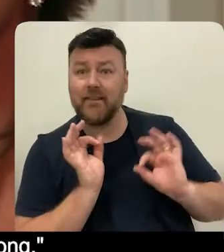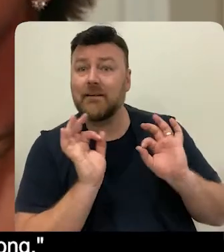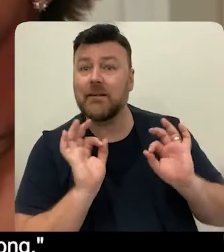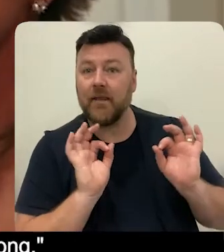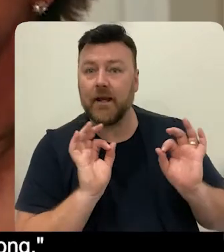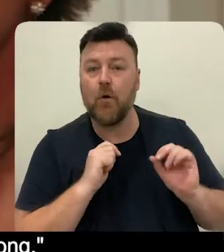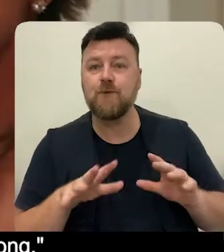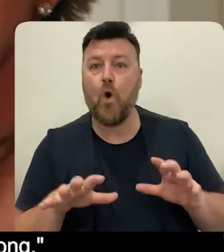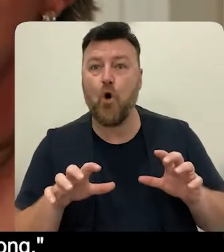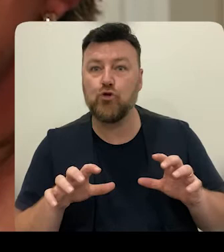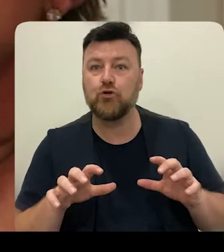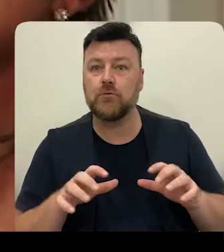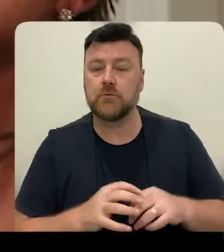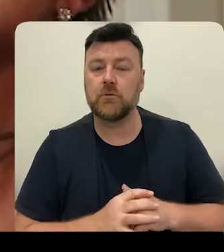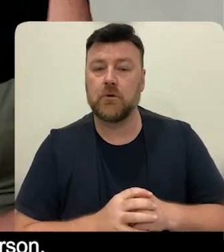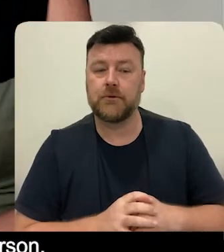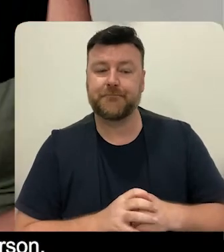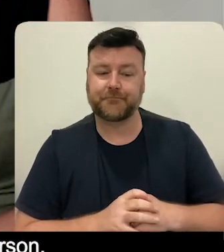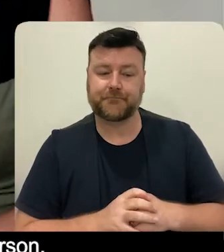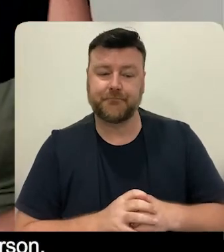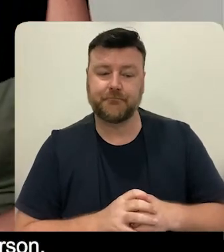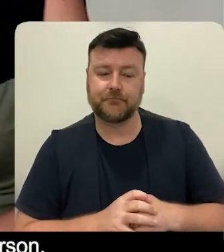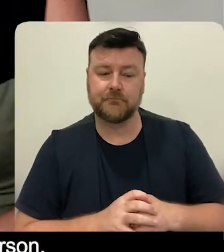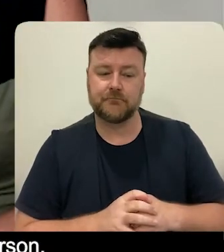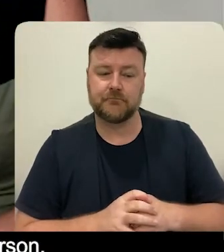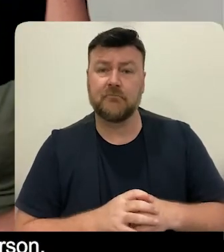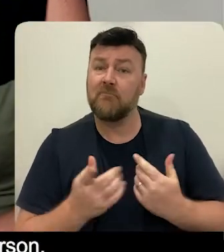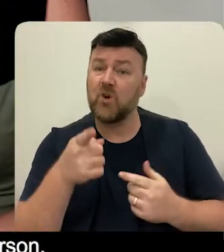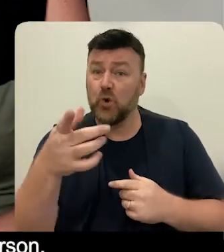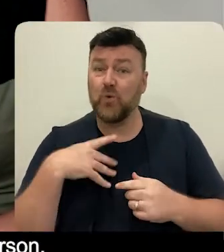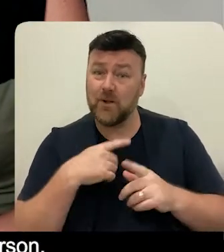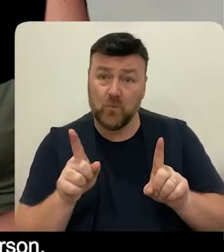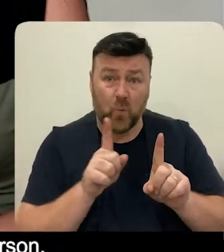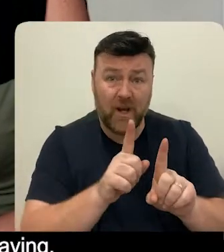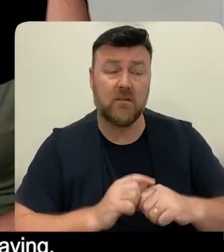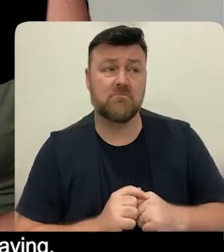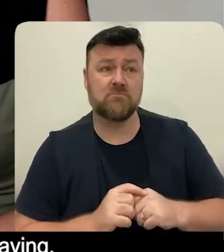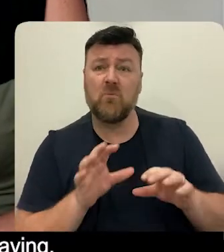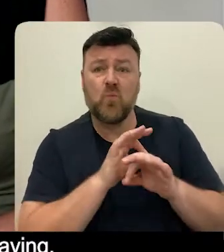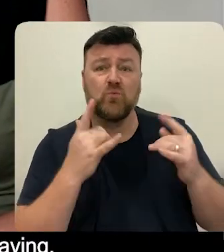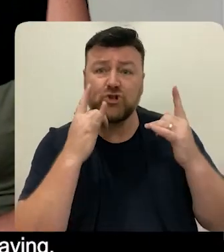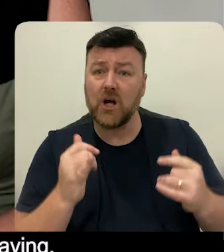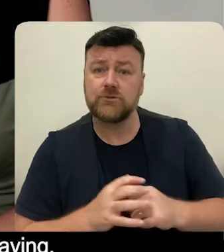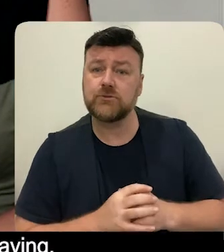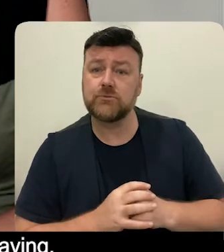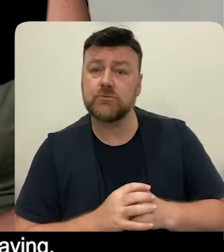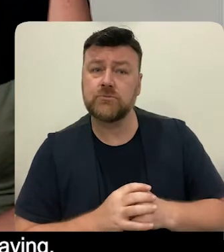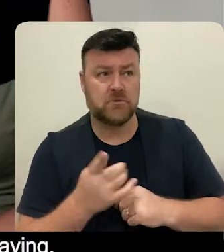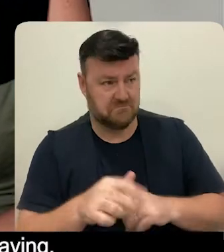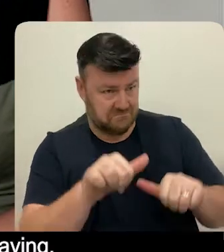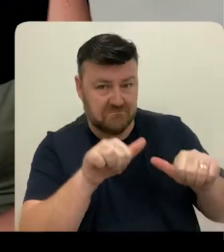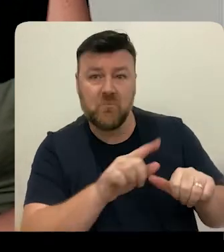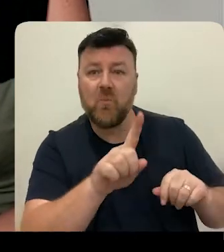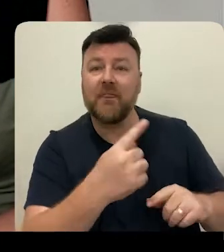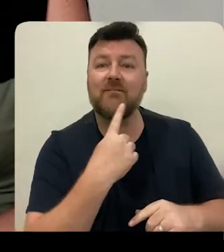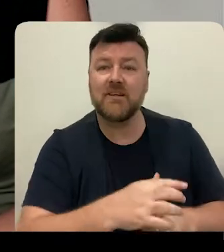wrong. Nothing's wrong, and I'd be frozen. It means really being in the moment with a person, being non-judgmental, validating what they're